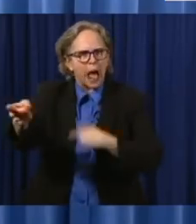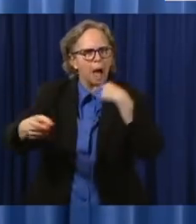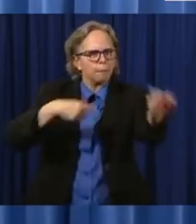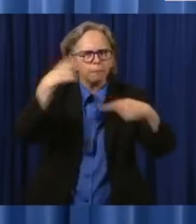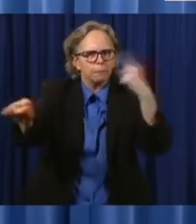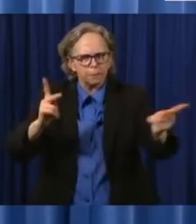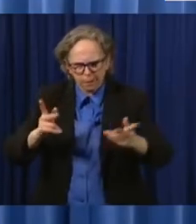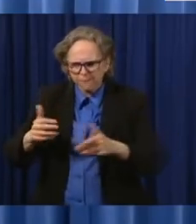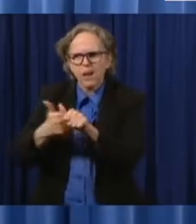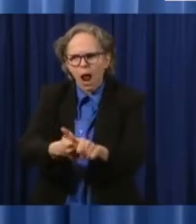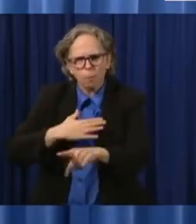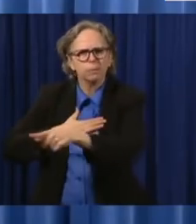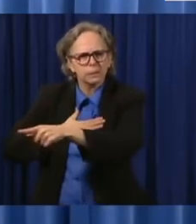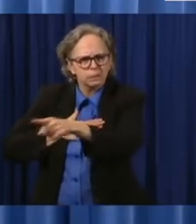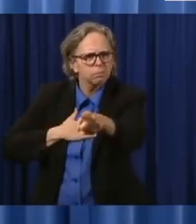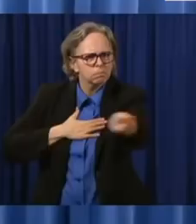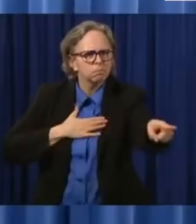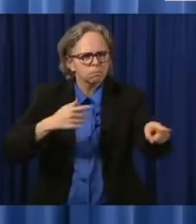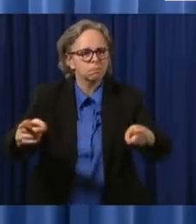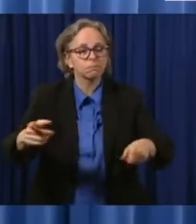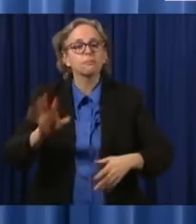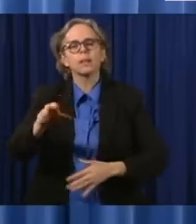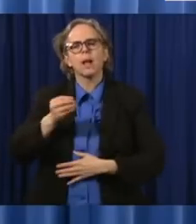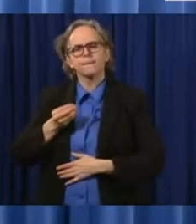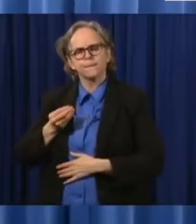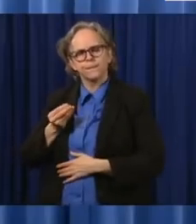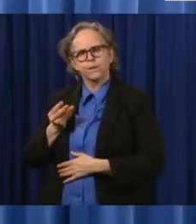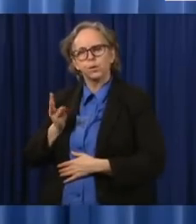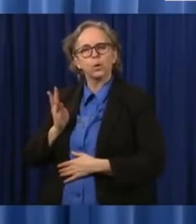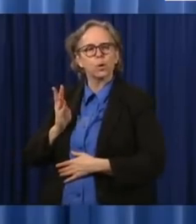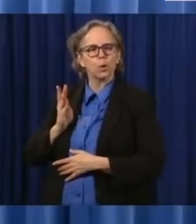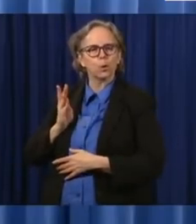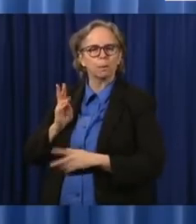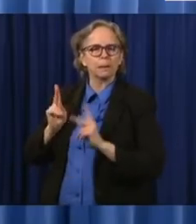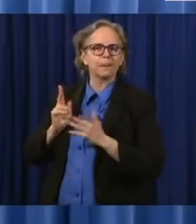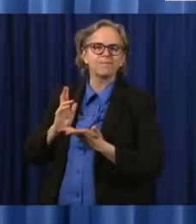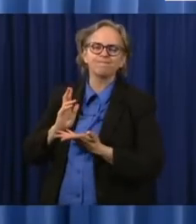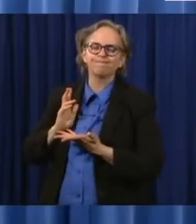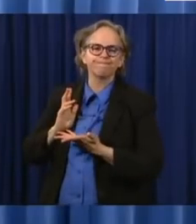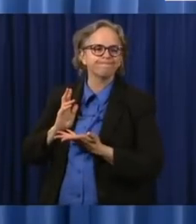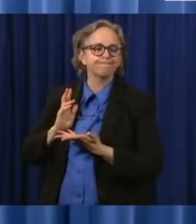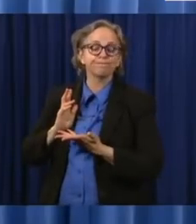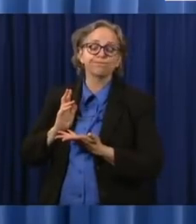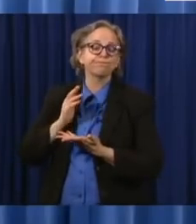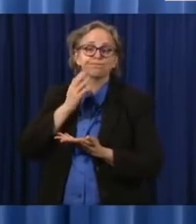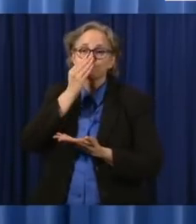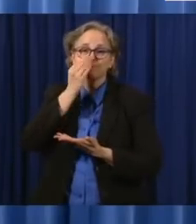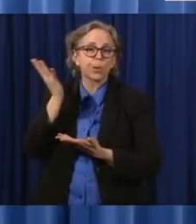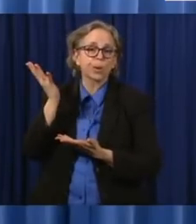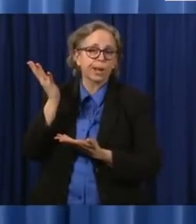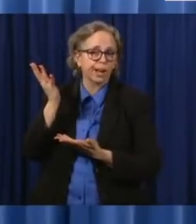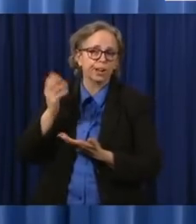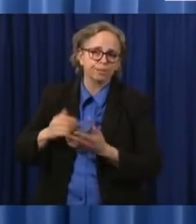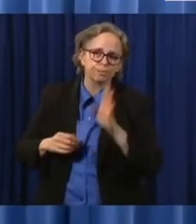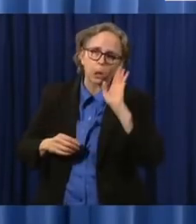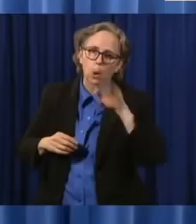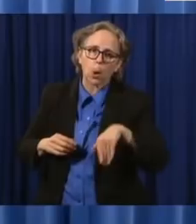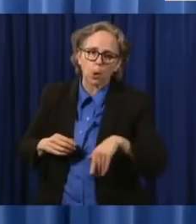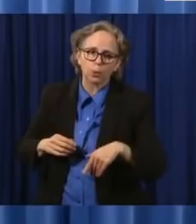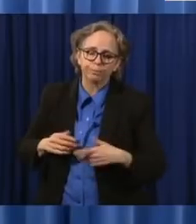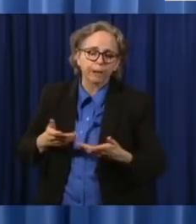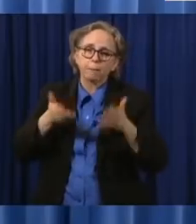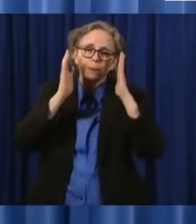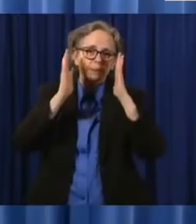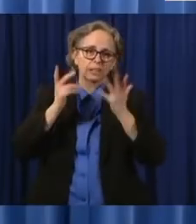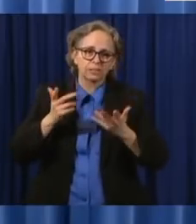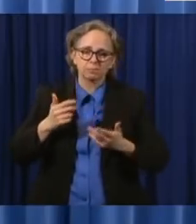the few the patrons who maybe you're paying no attention, I would just appeal to them again, pay attention,